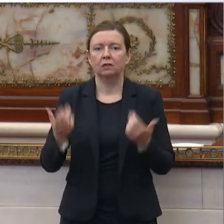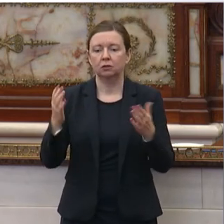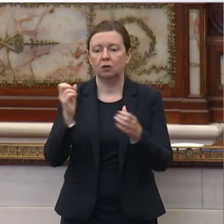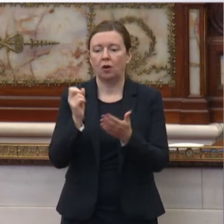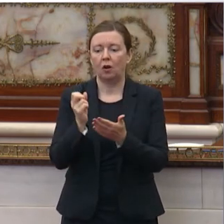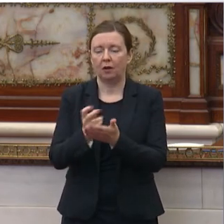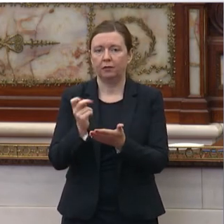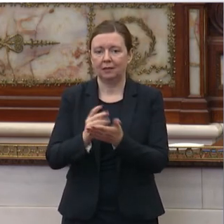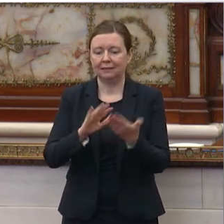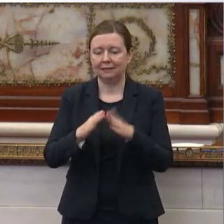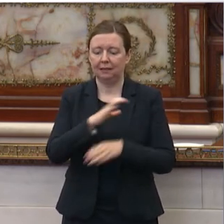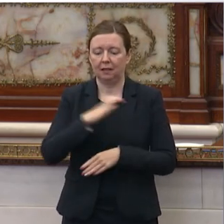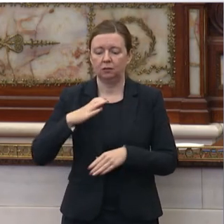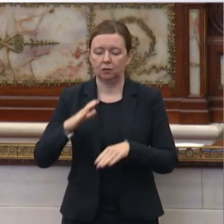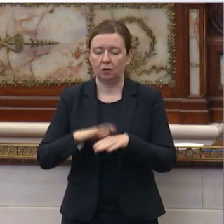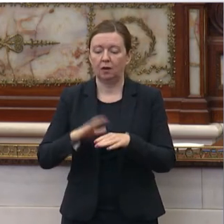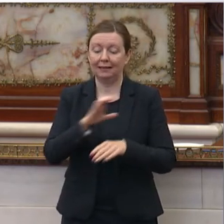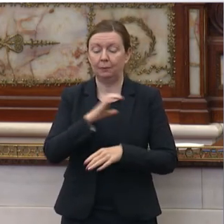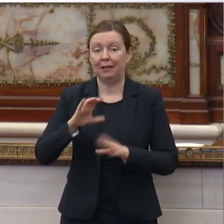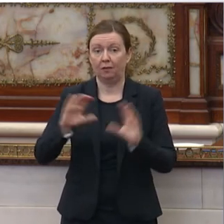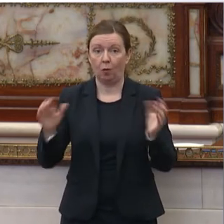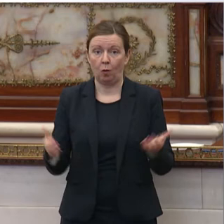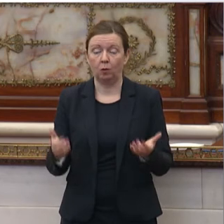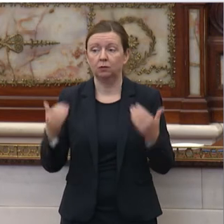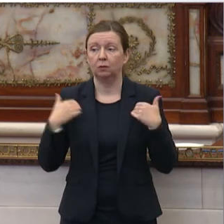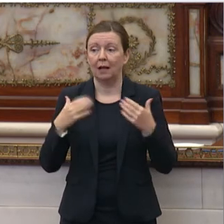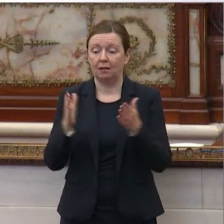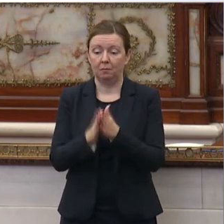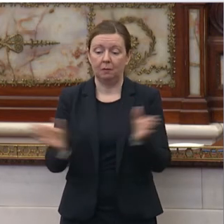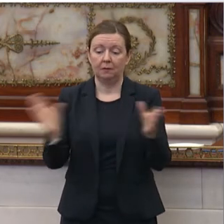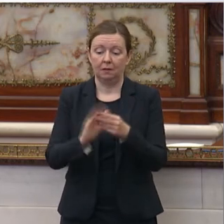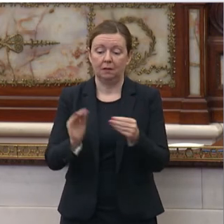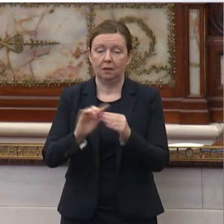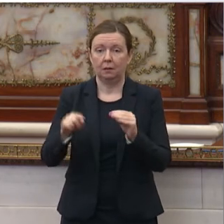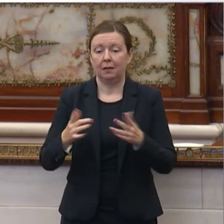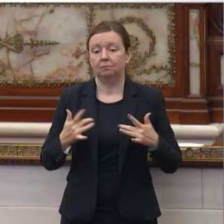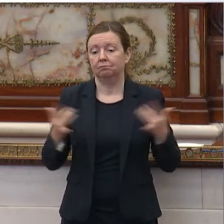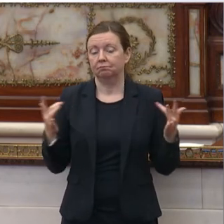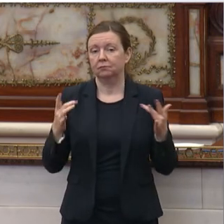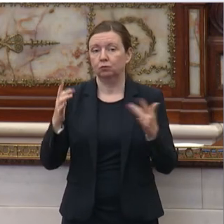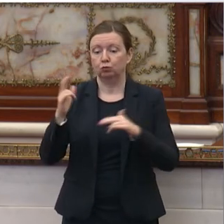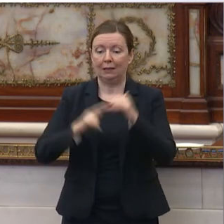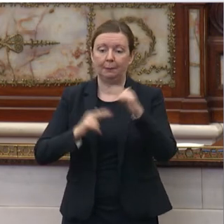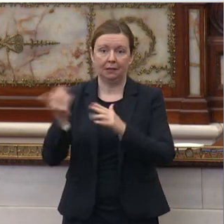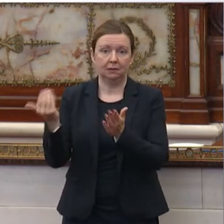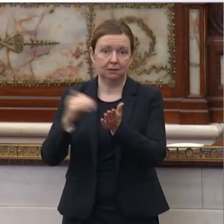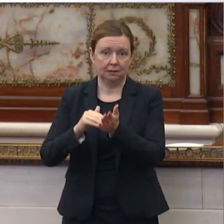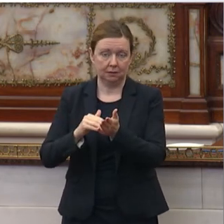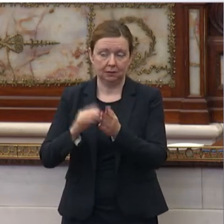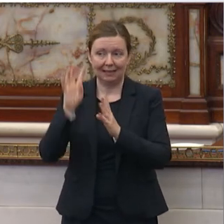City Council's Committee of the Whole to hold public hearings on the status of the City of Philadelphia's Rebuild Initiative.